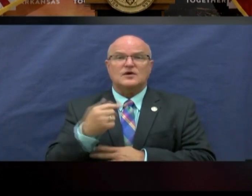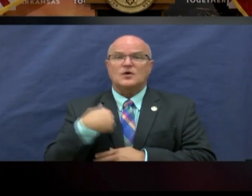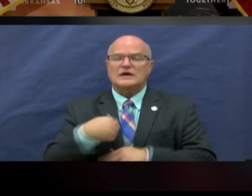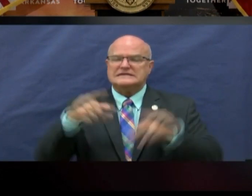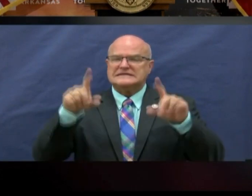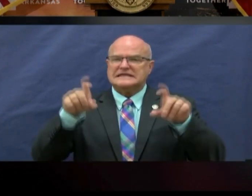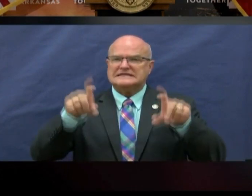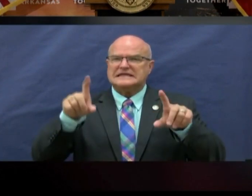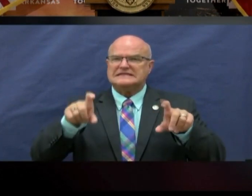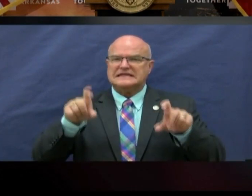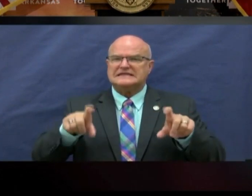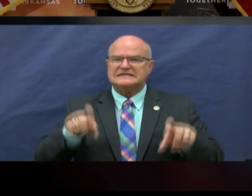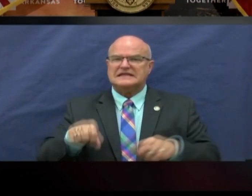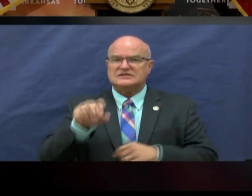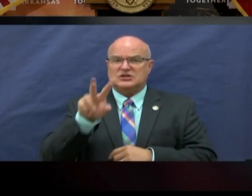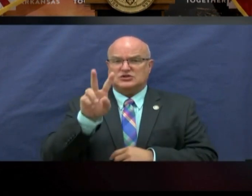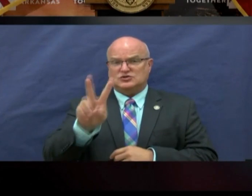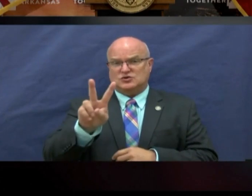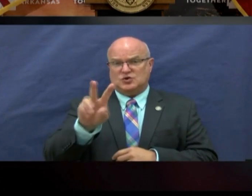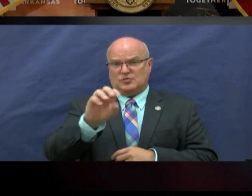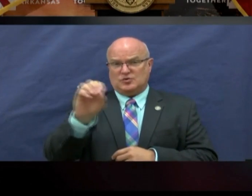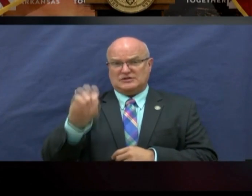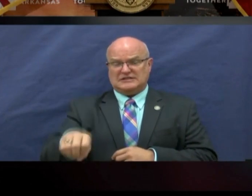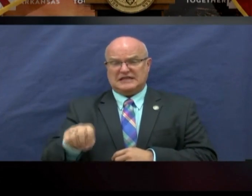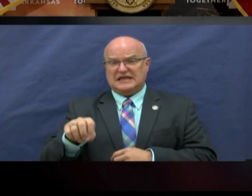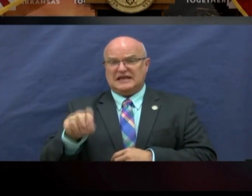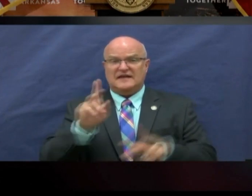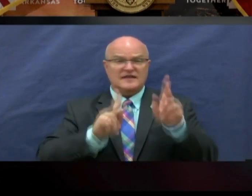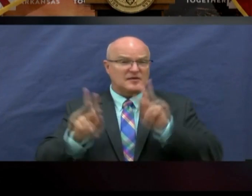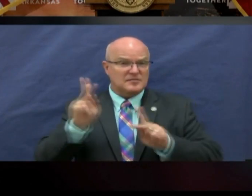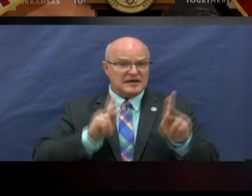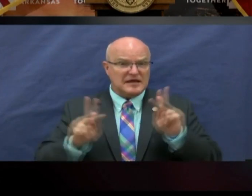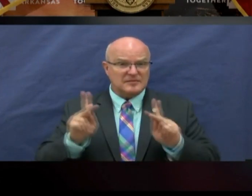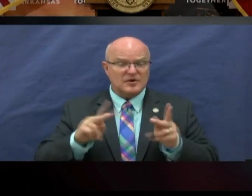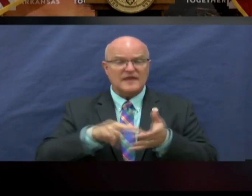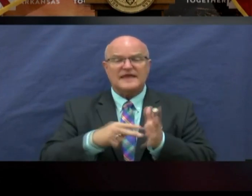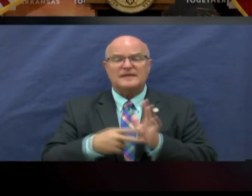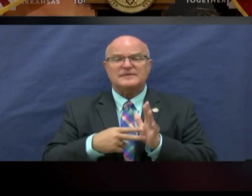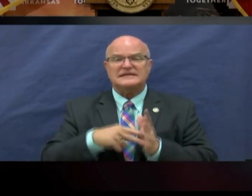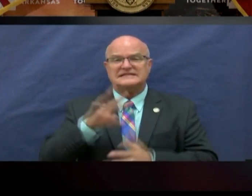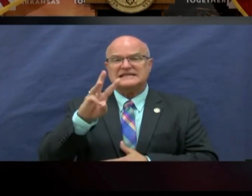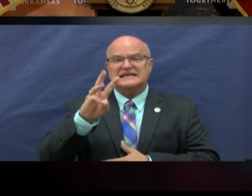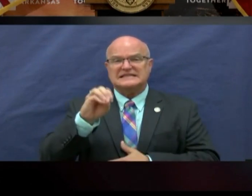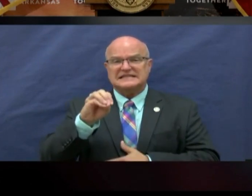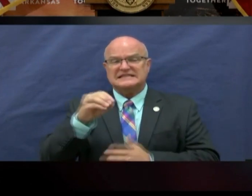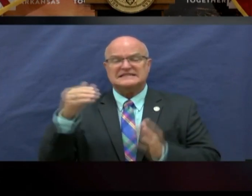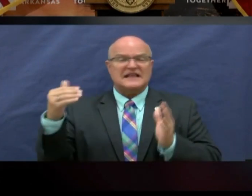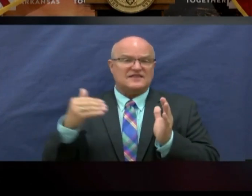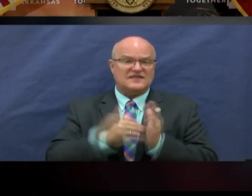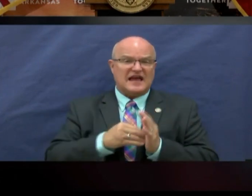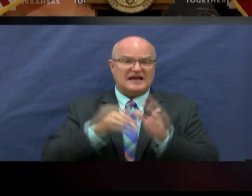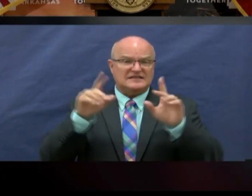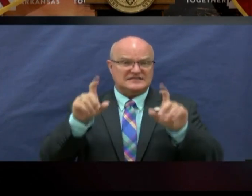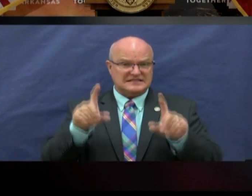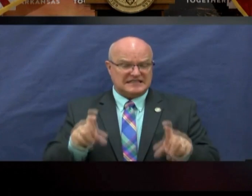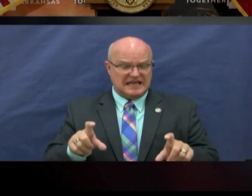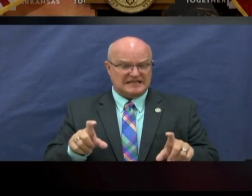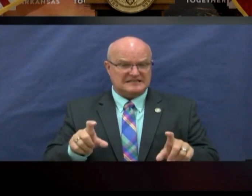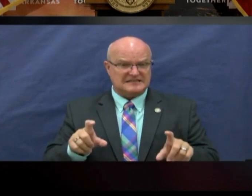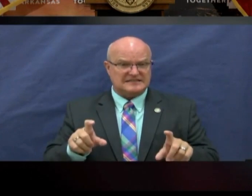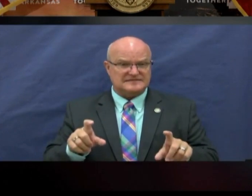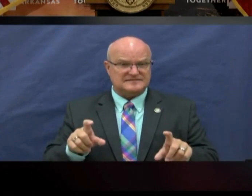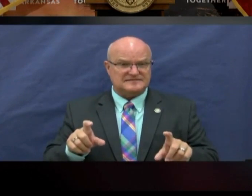test 2% of the population, that is 60,000 tests every